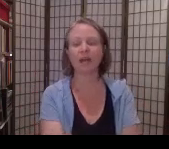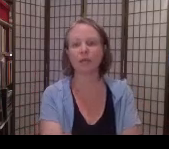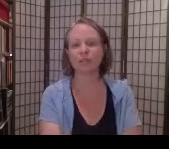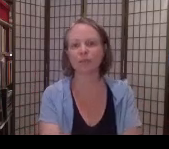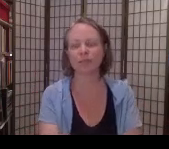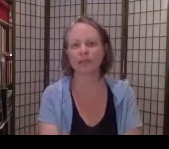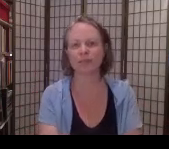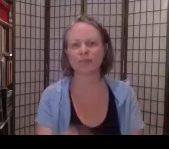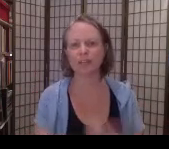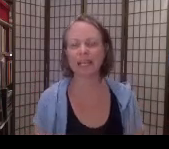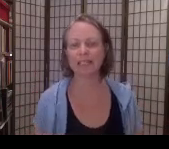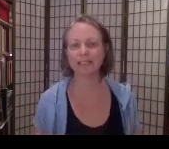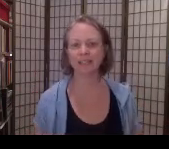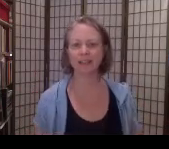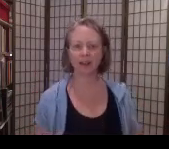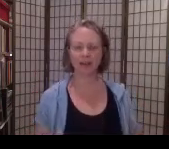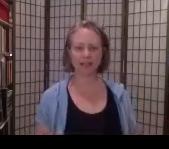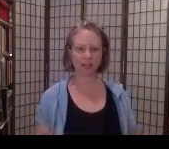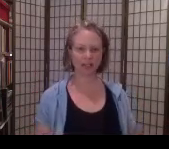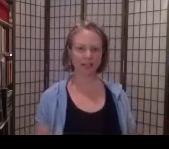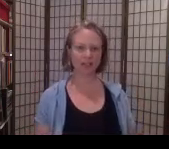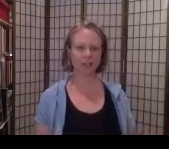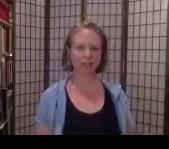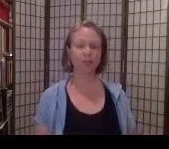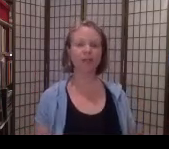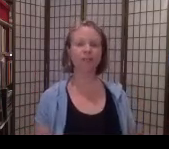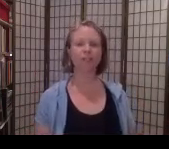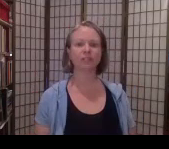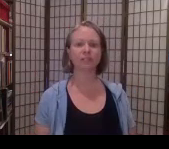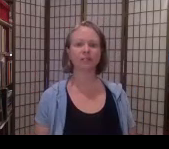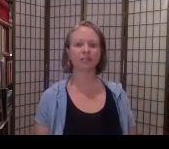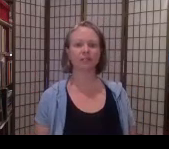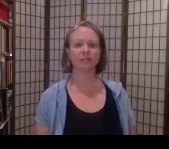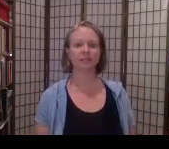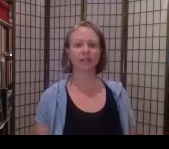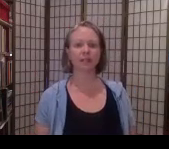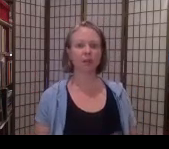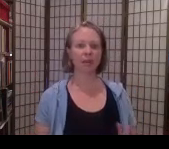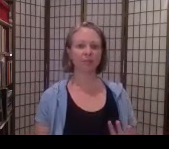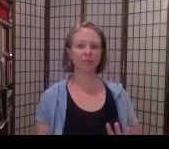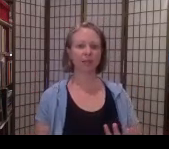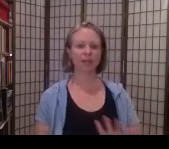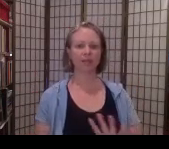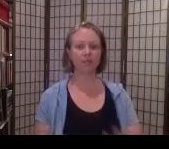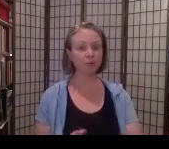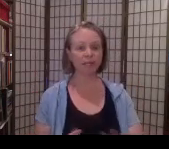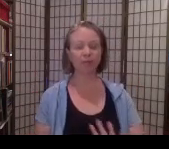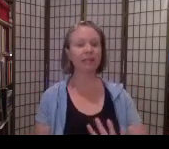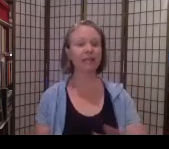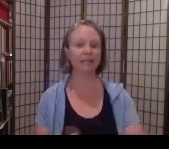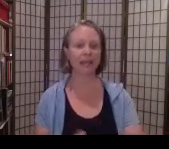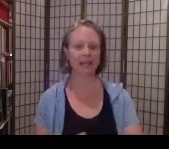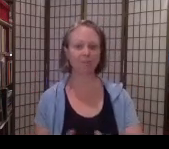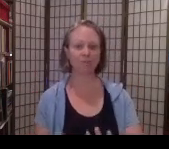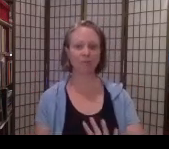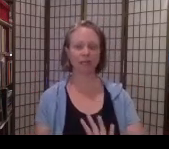that's how we as humans come to forget our angelic nature so much. And there's a way of using or